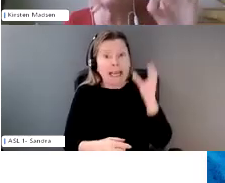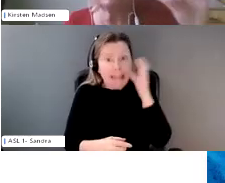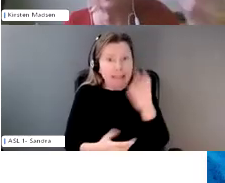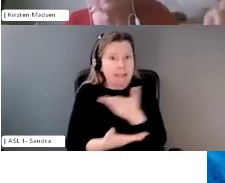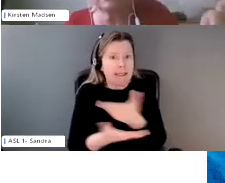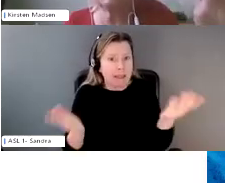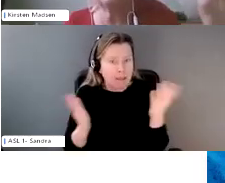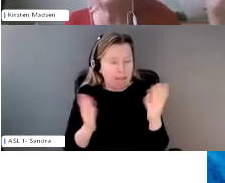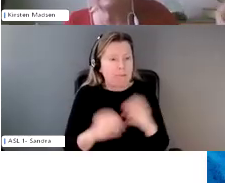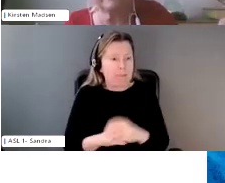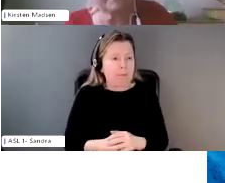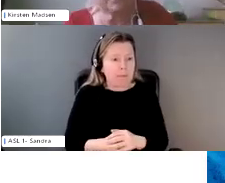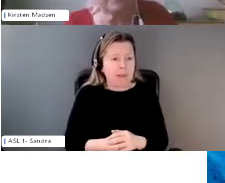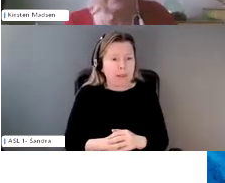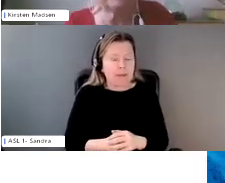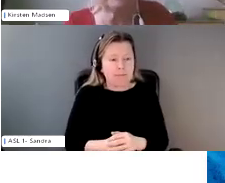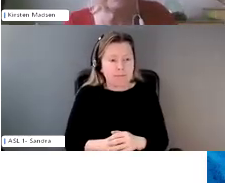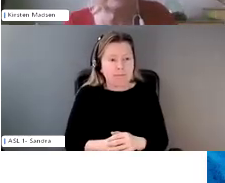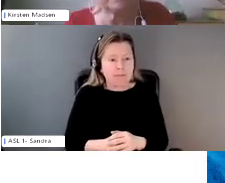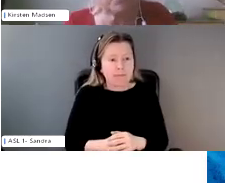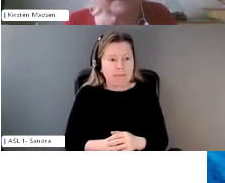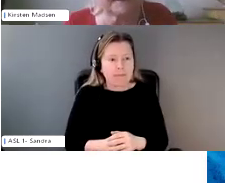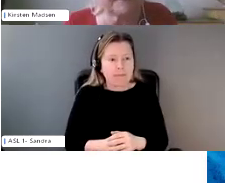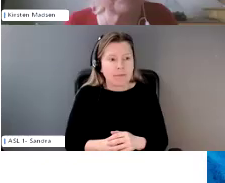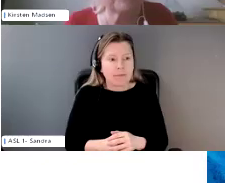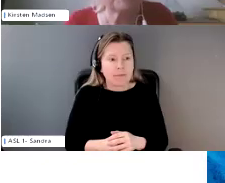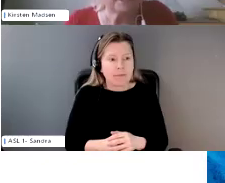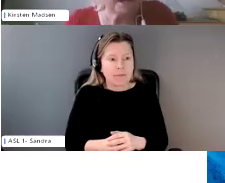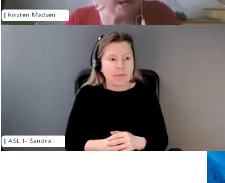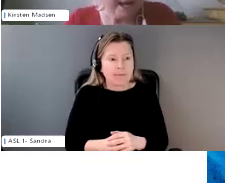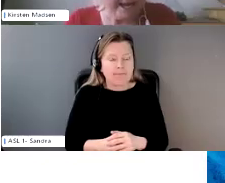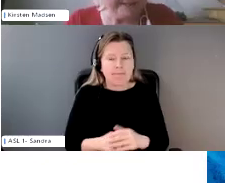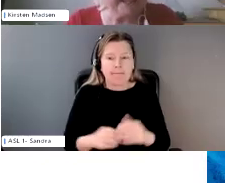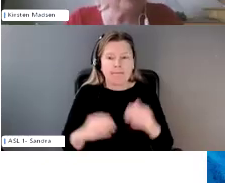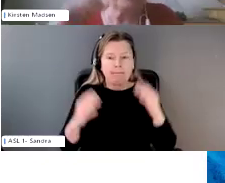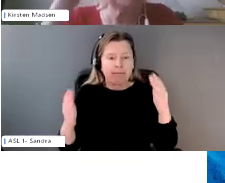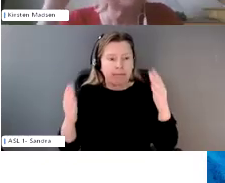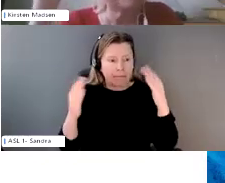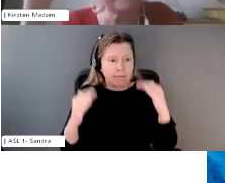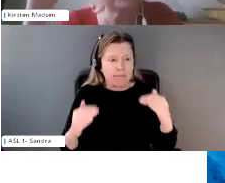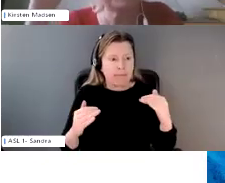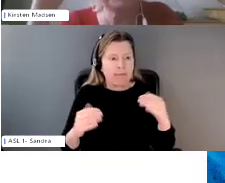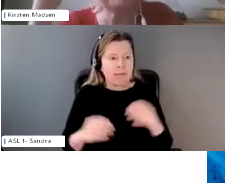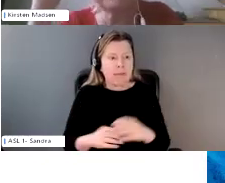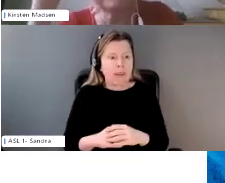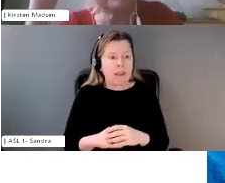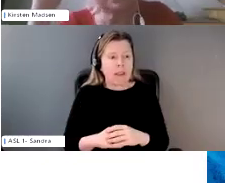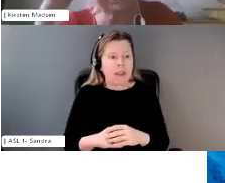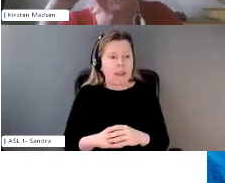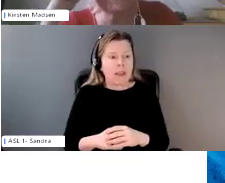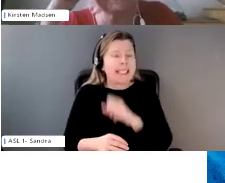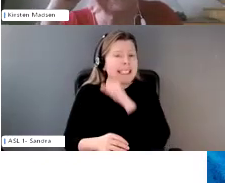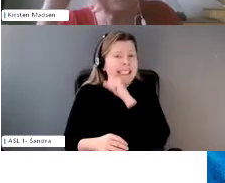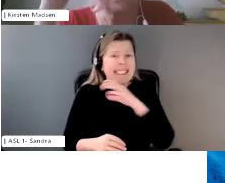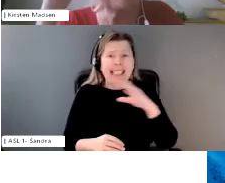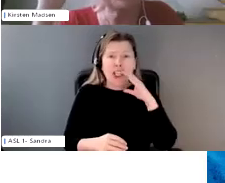participants acknowledged within the interviews. This was important. I have to say, resident engagement, I must applaud